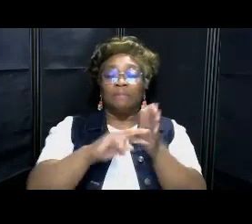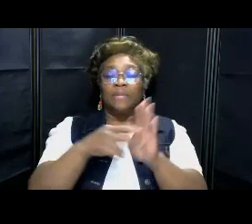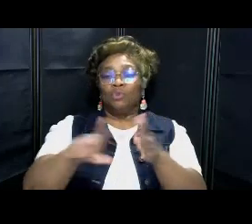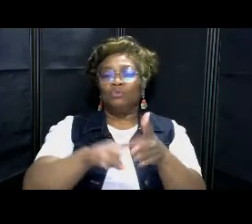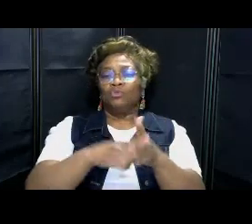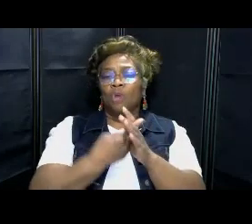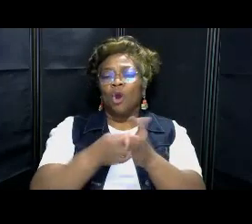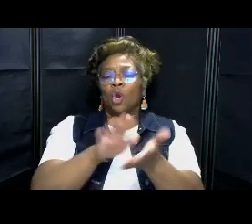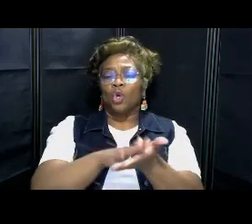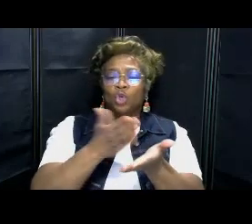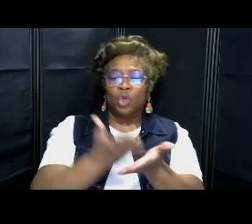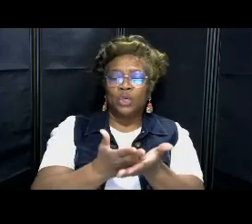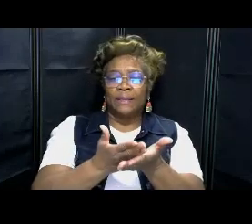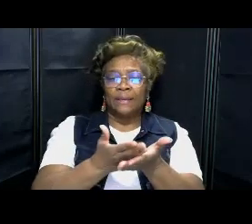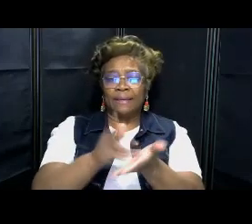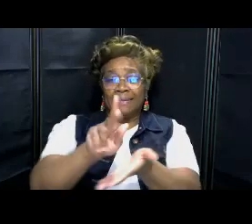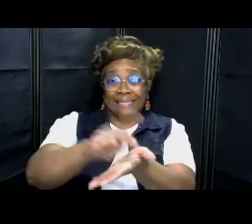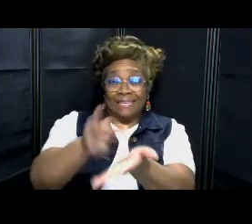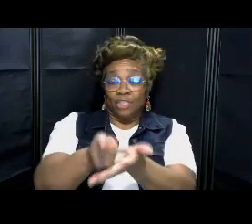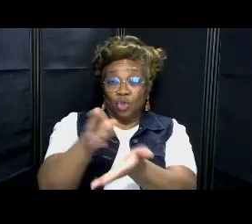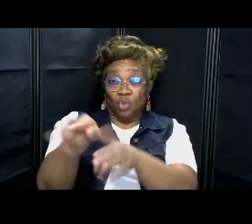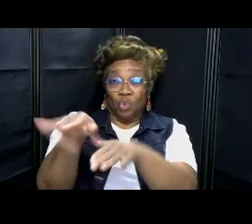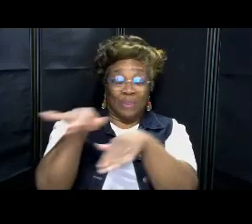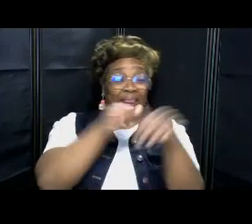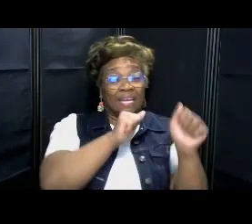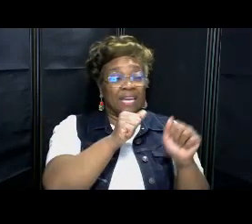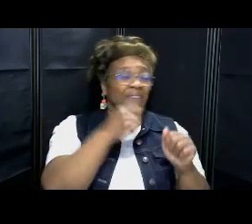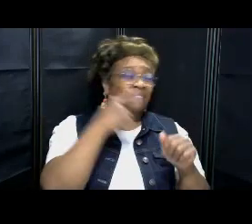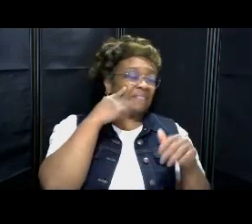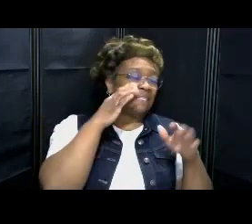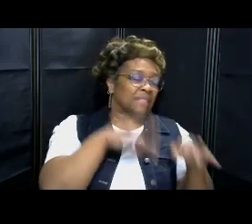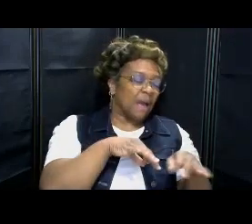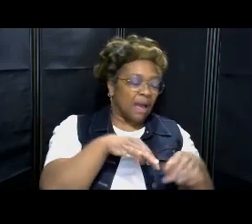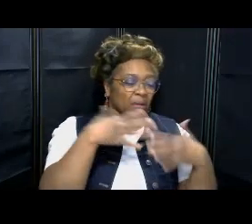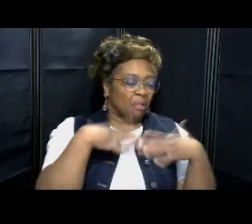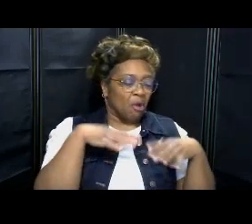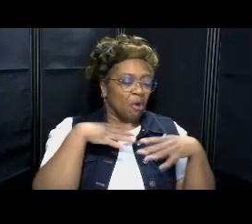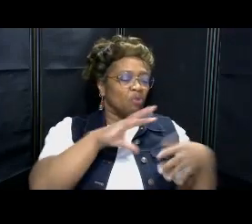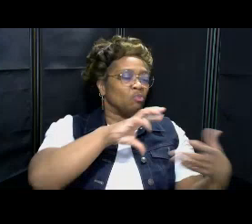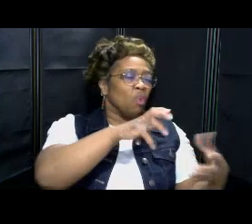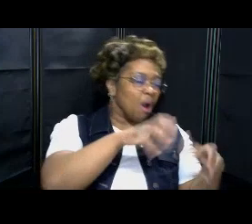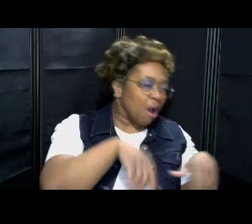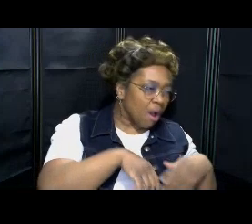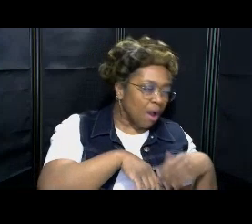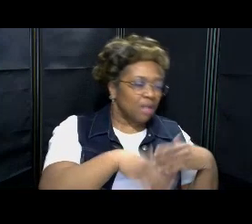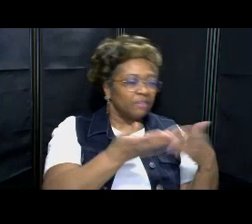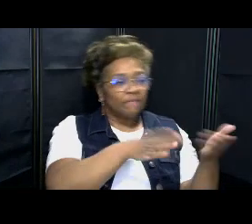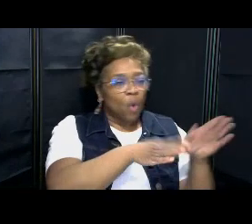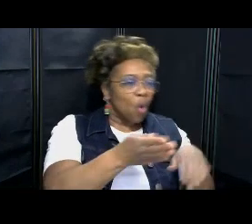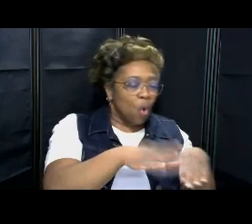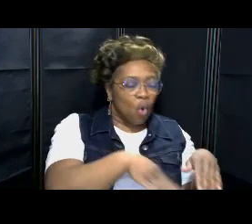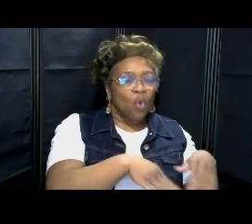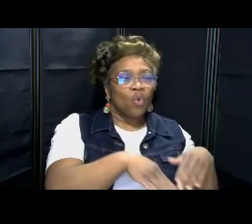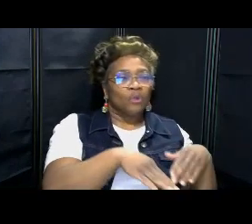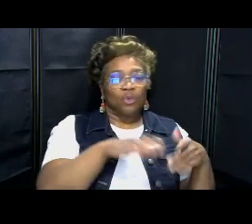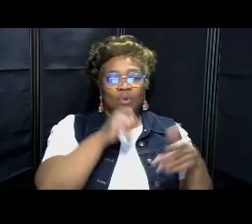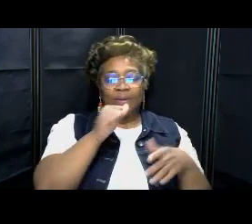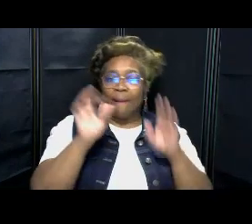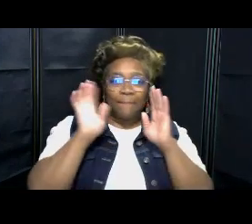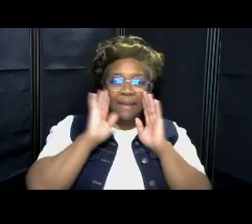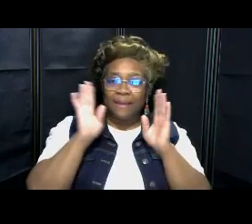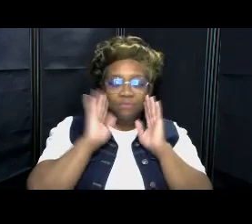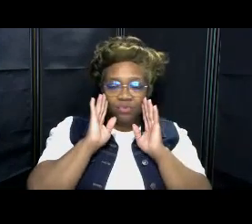a load of clothes into the dryer. And once you get downstairs, you decide you're going to fold the clothes, wash another couple loads. So again, that's that distracted or that